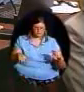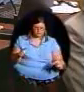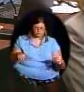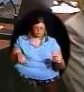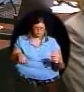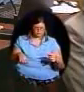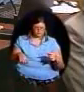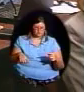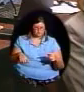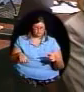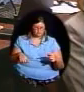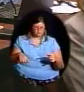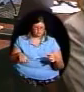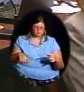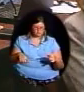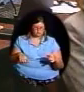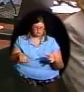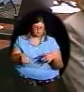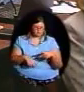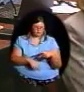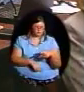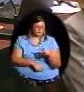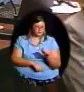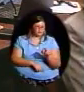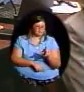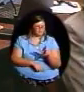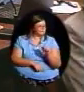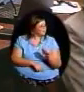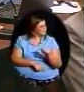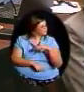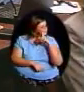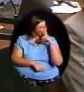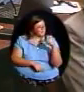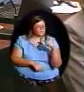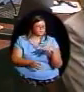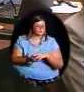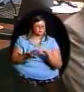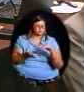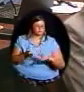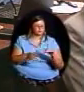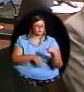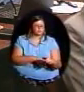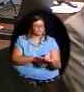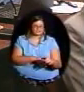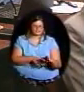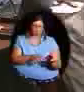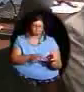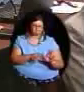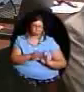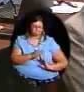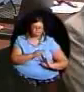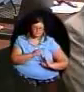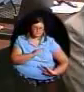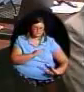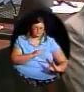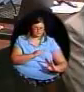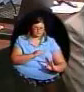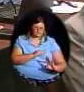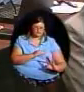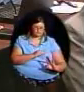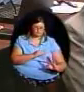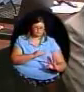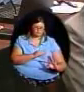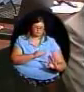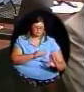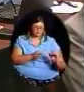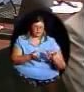Parasupport would fluctuate based on student needs. That's basically the major determinant